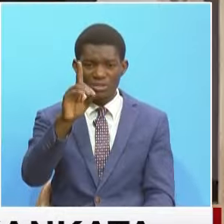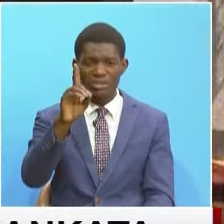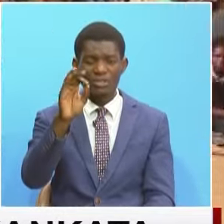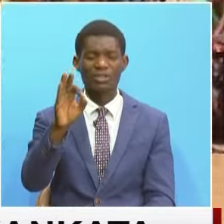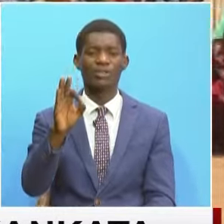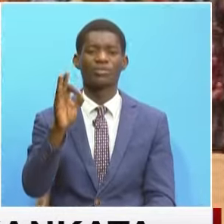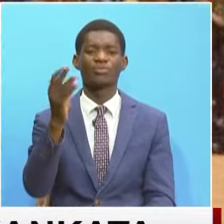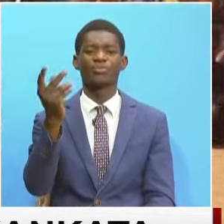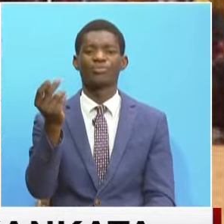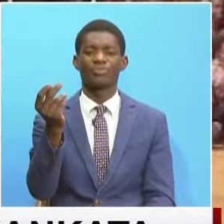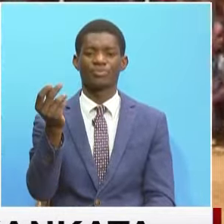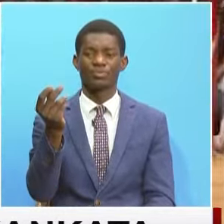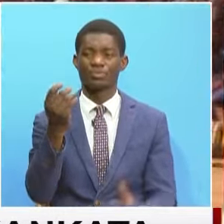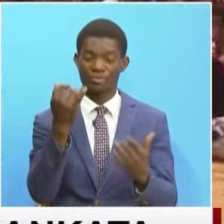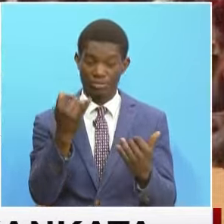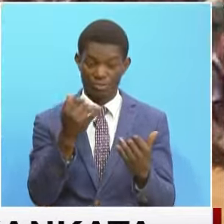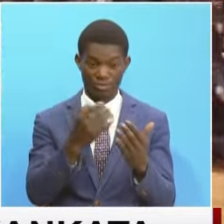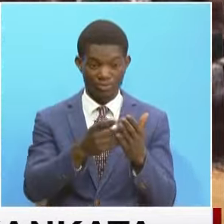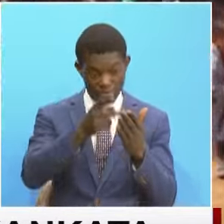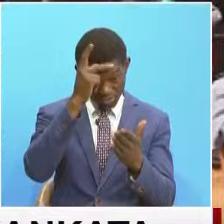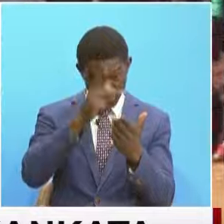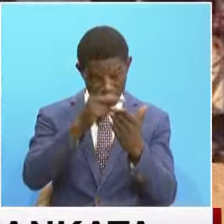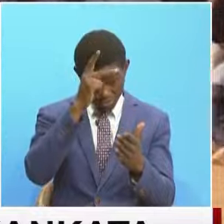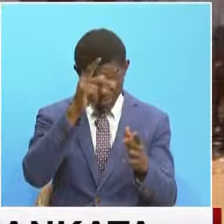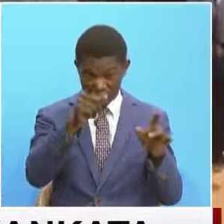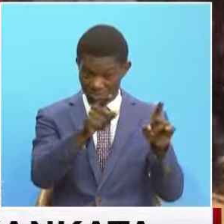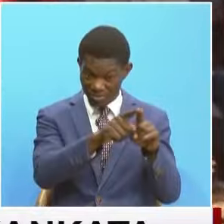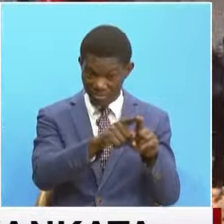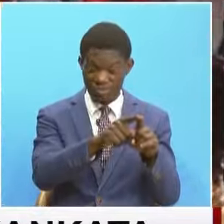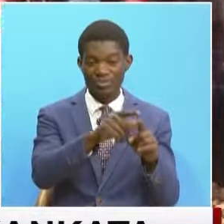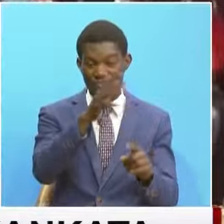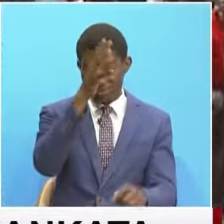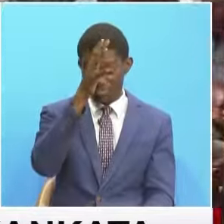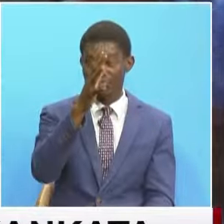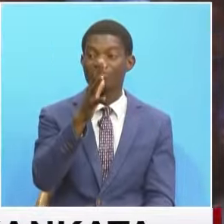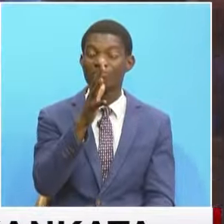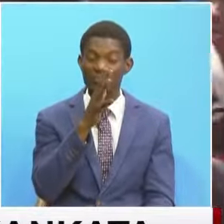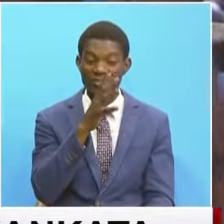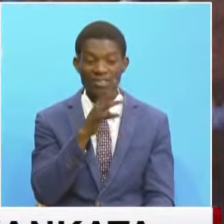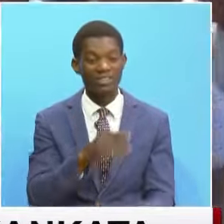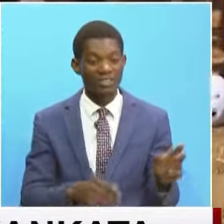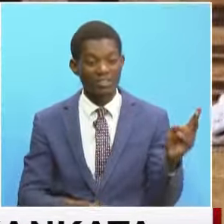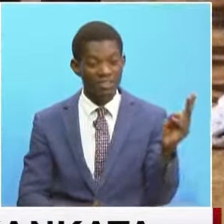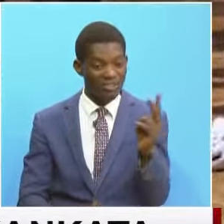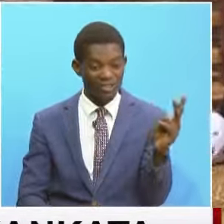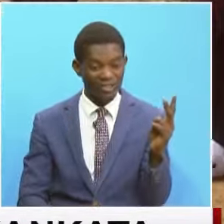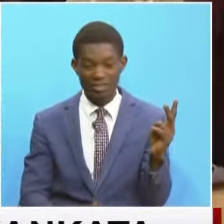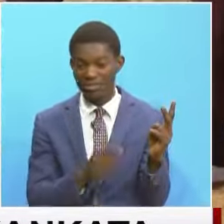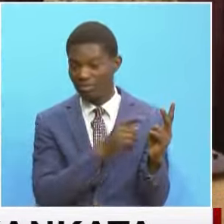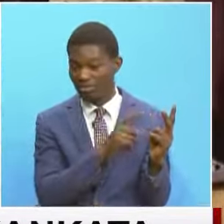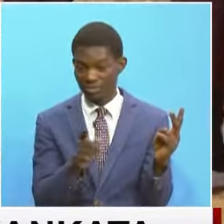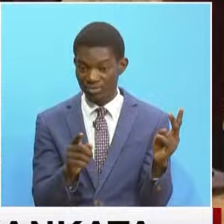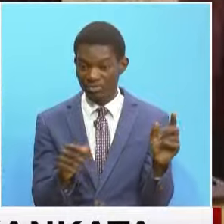Fund. The pupils from both schools and parents, led by Chikankata Constituency Member of Parliament Jacqueline